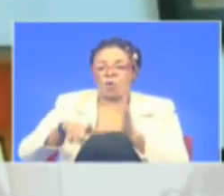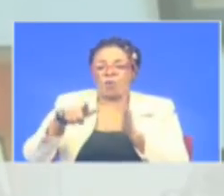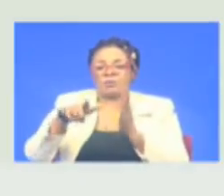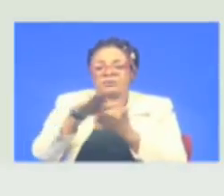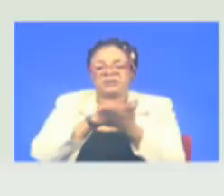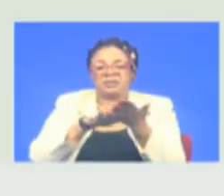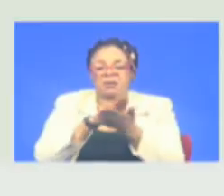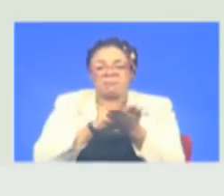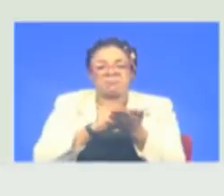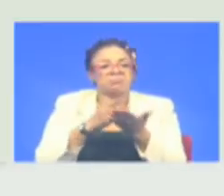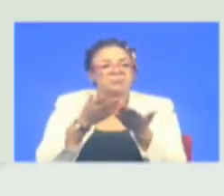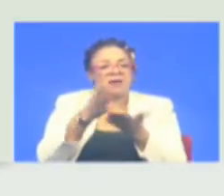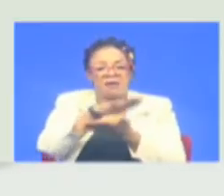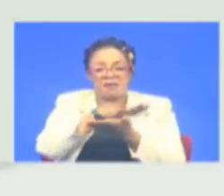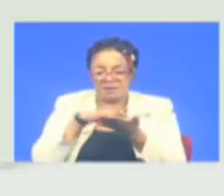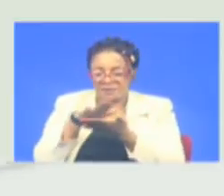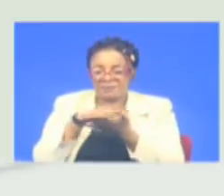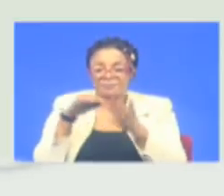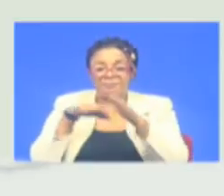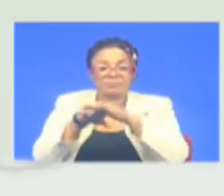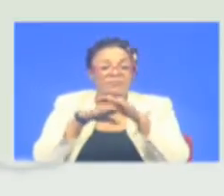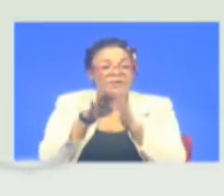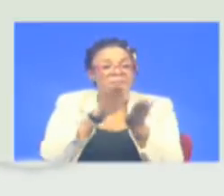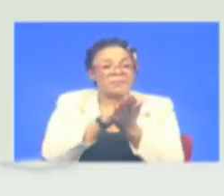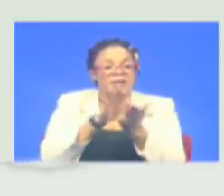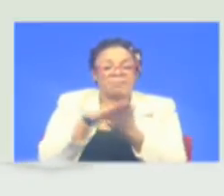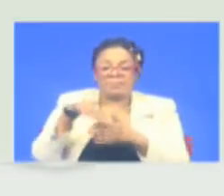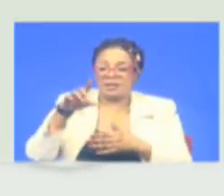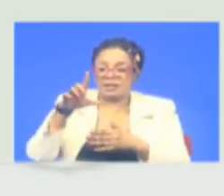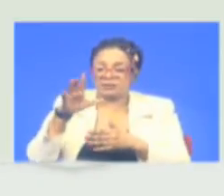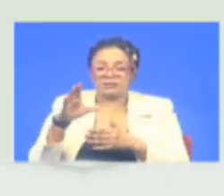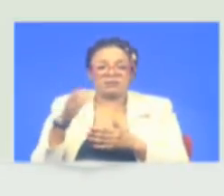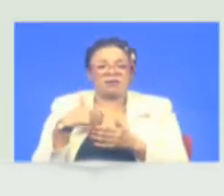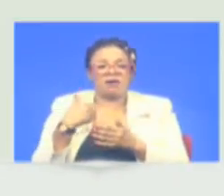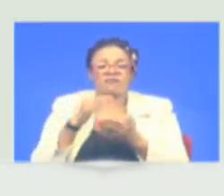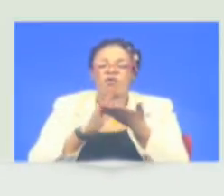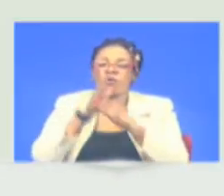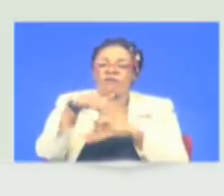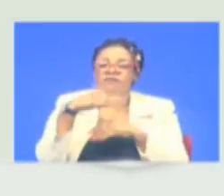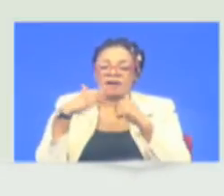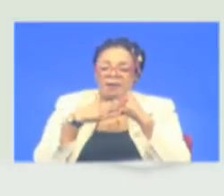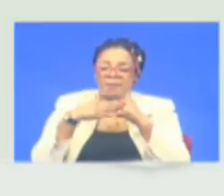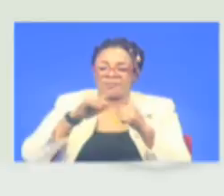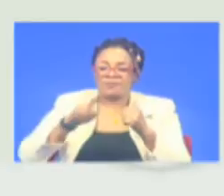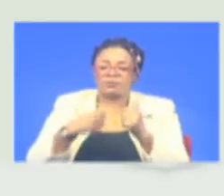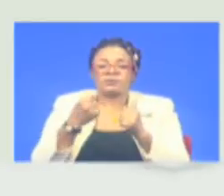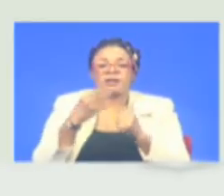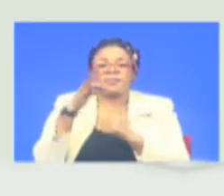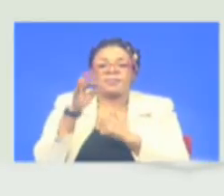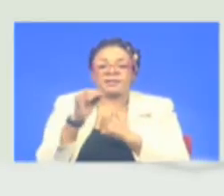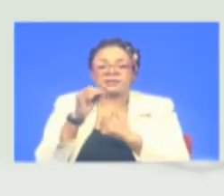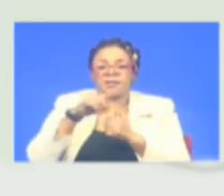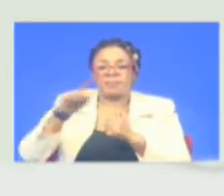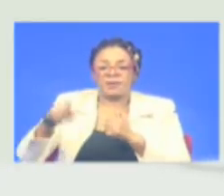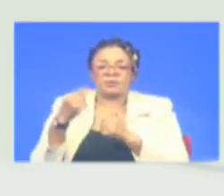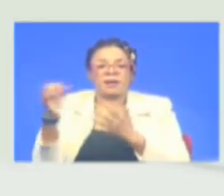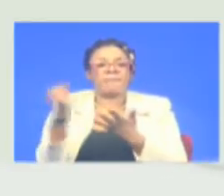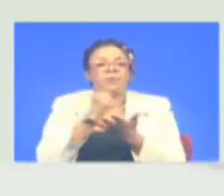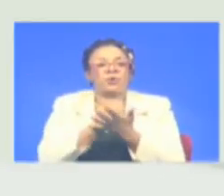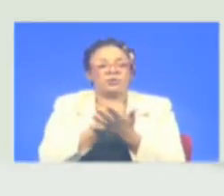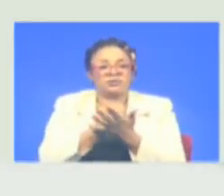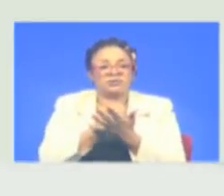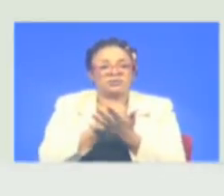households. Access Bank PLC has over 900,000 shareholders and at least 30,000 employees. It